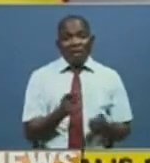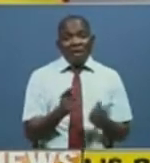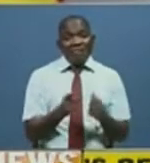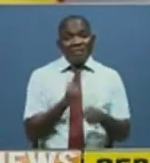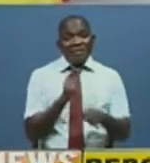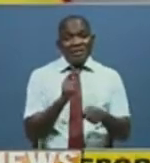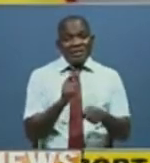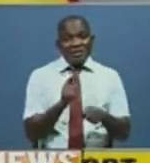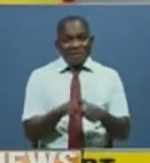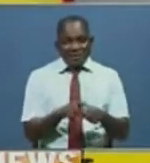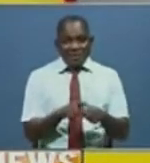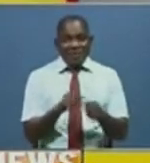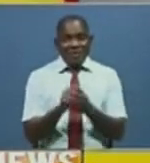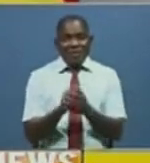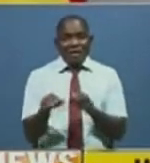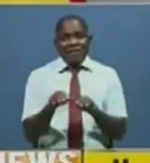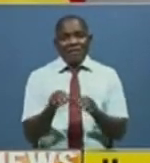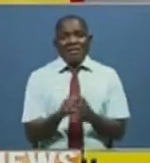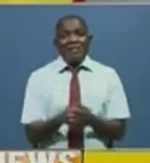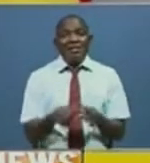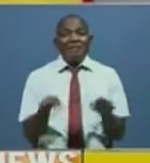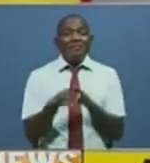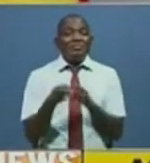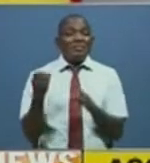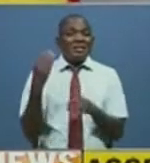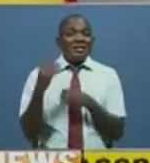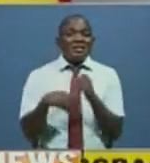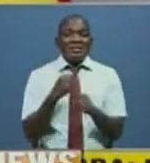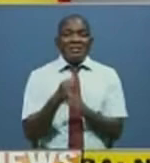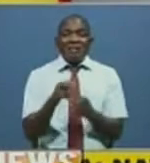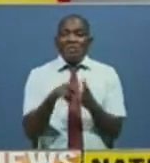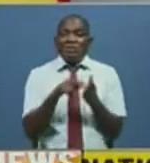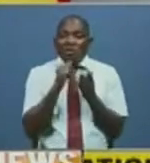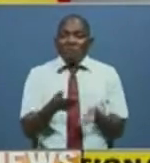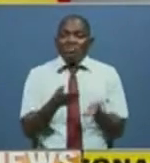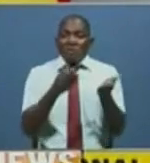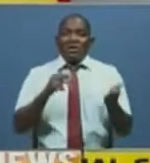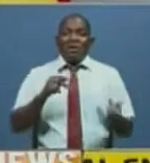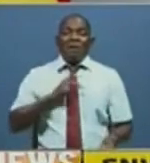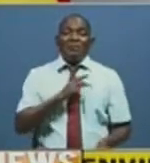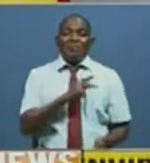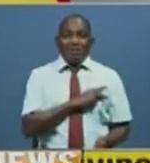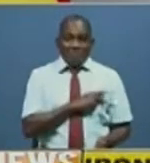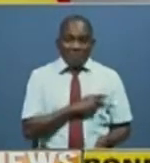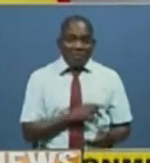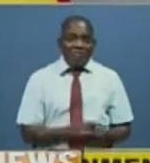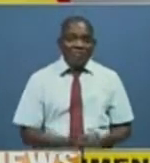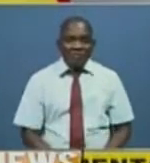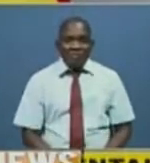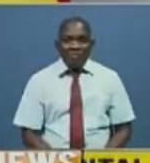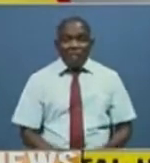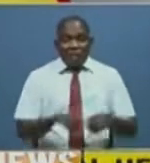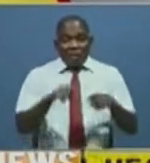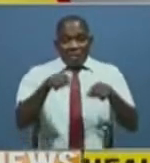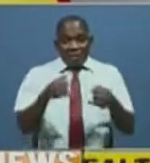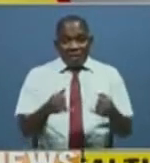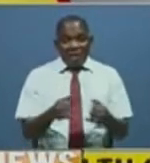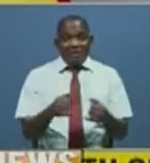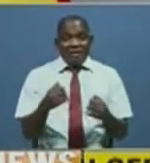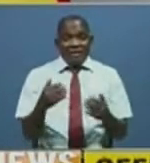time it has ever been done. Even the much touted Auditor General before never managed to do it. This one has done